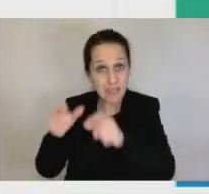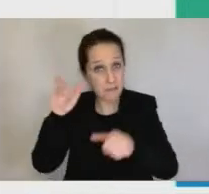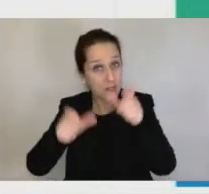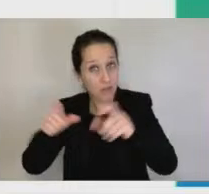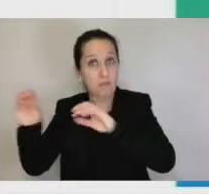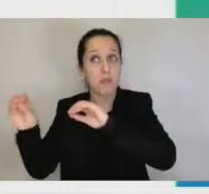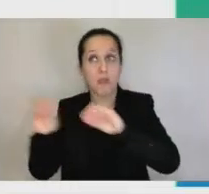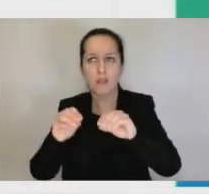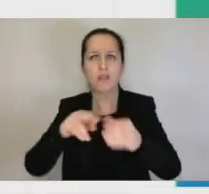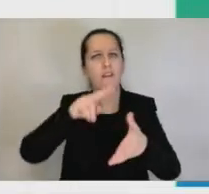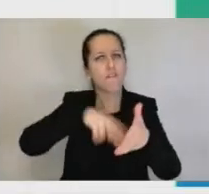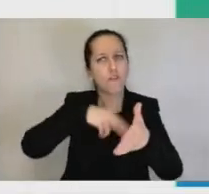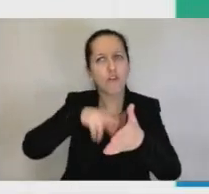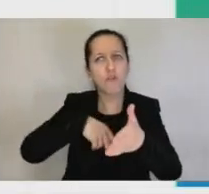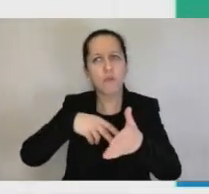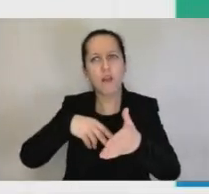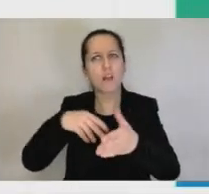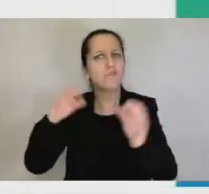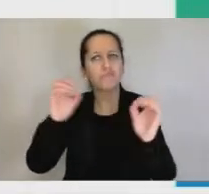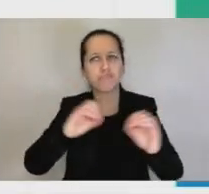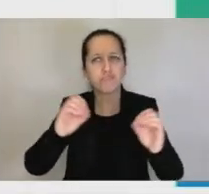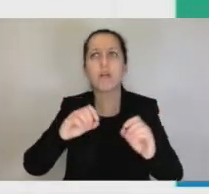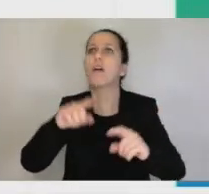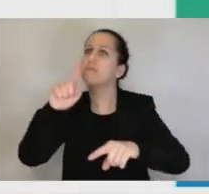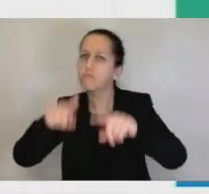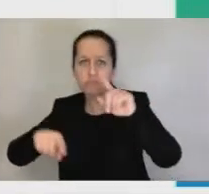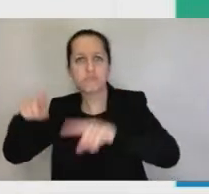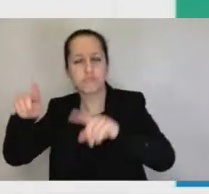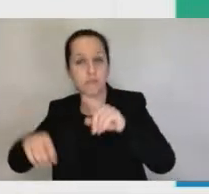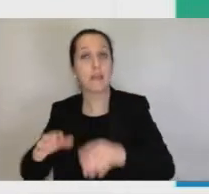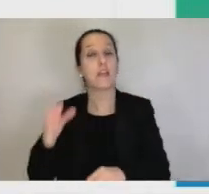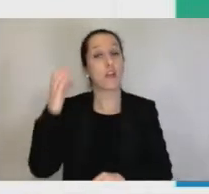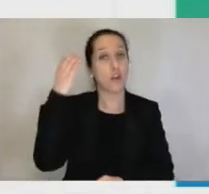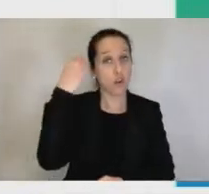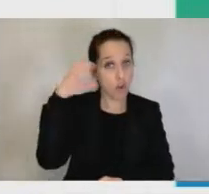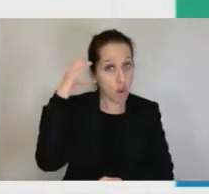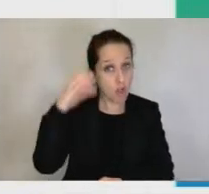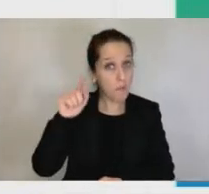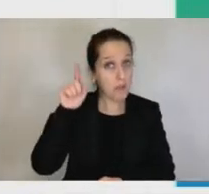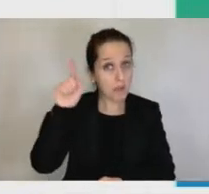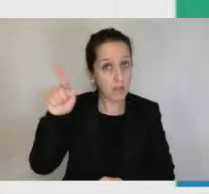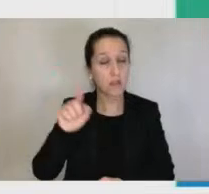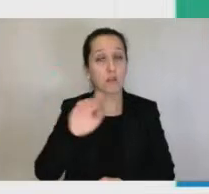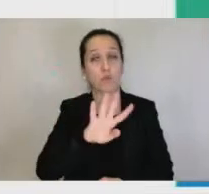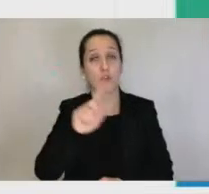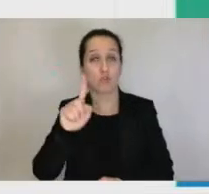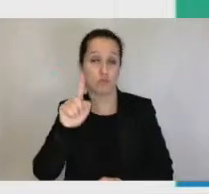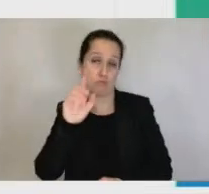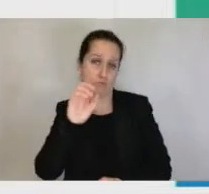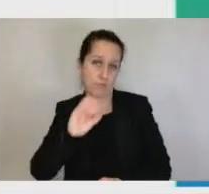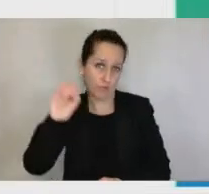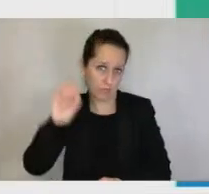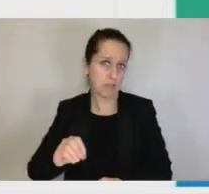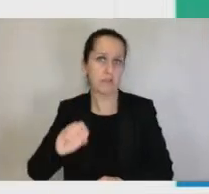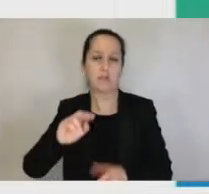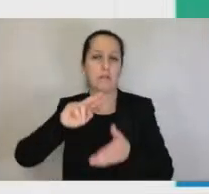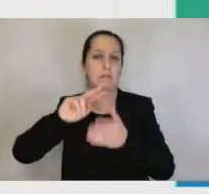migrants was quite variable. Whereas in Colombia, that is 41%